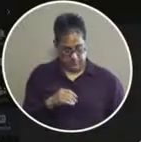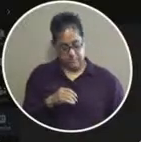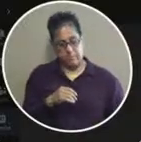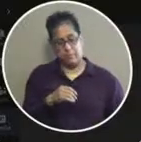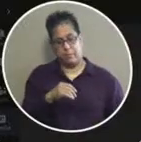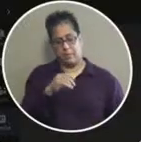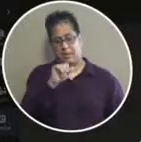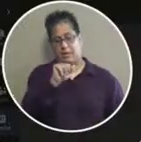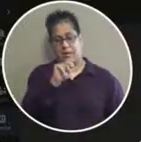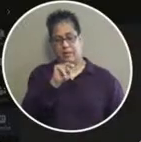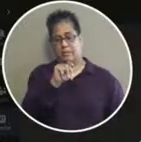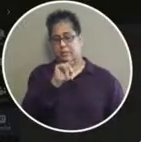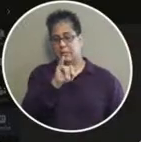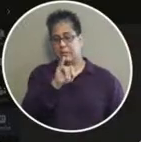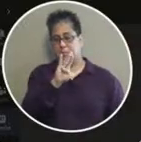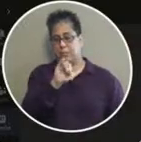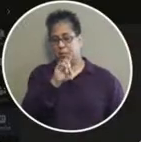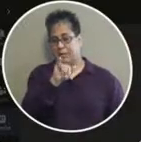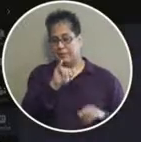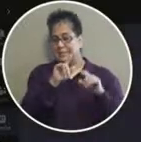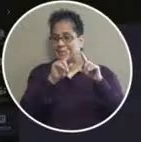that antibody testing was